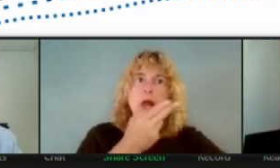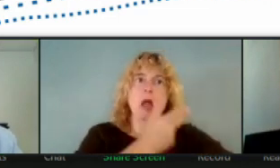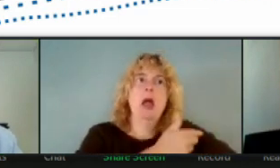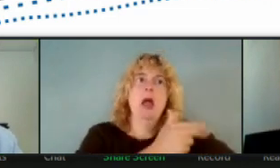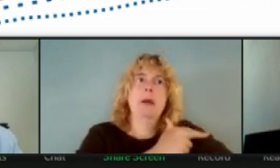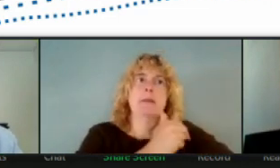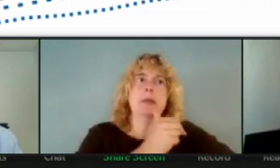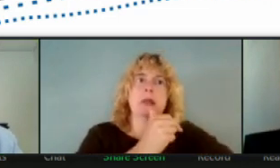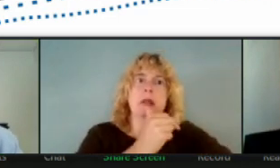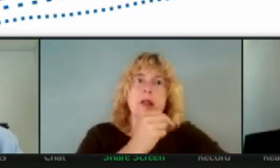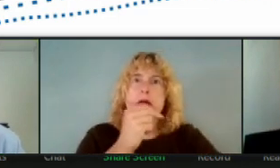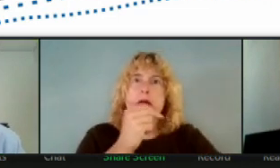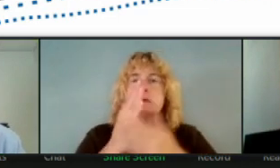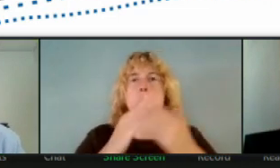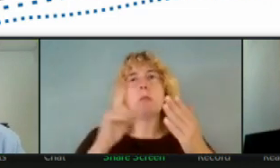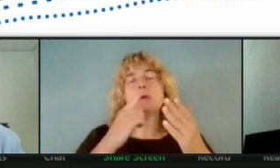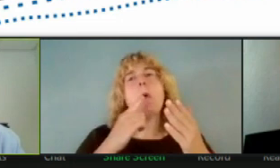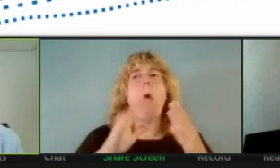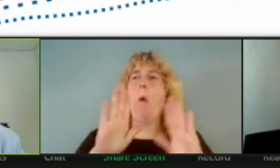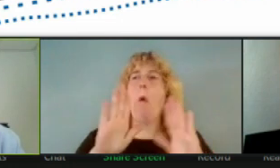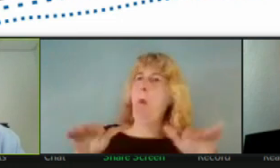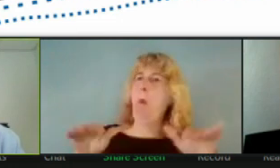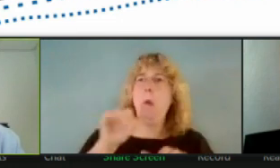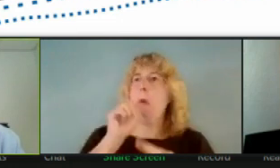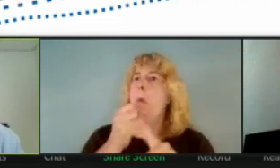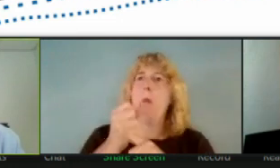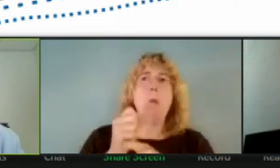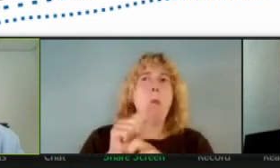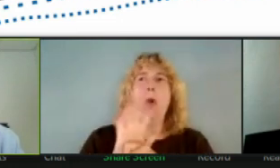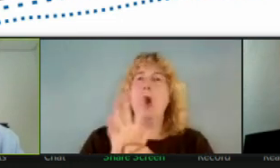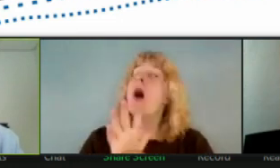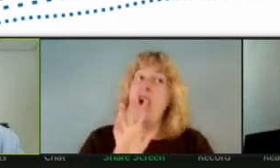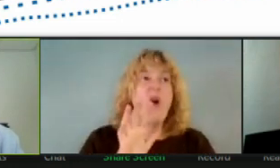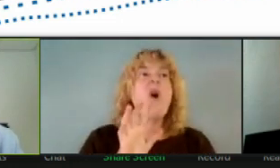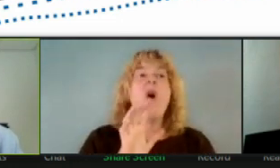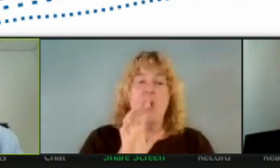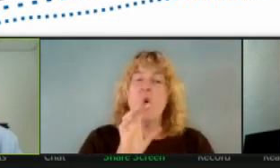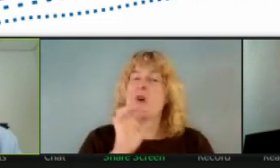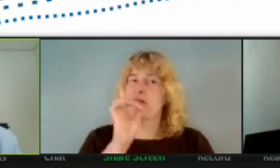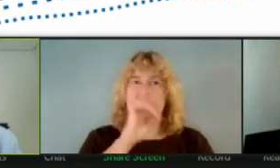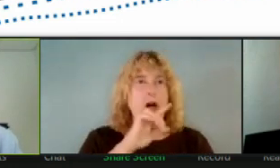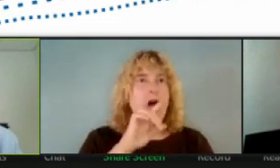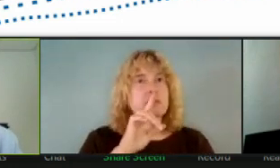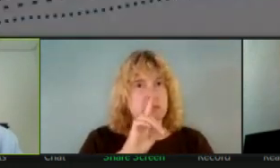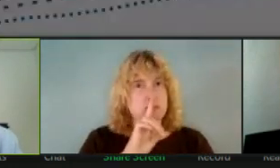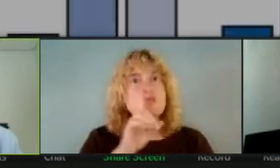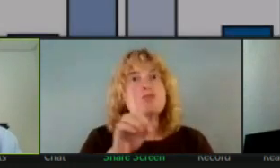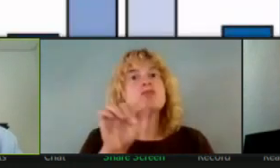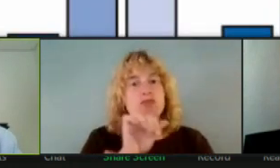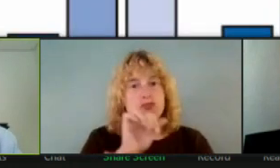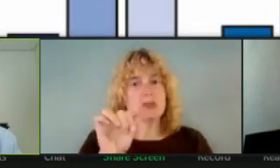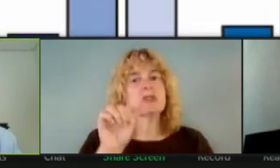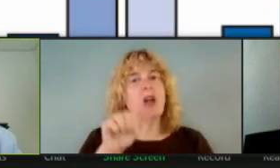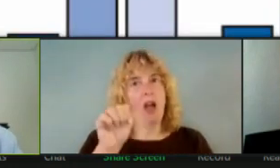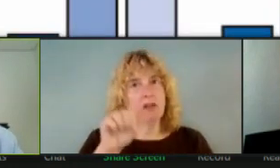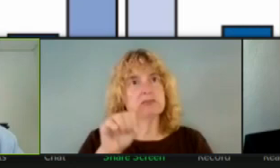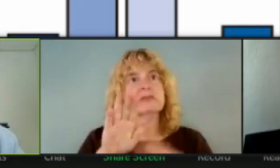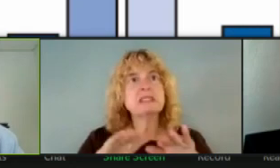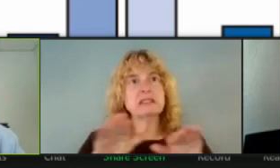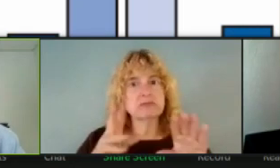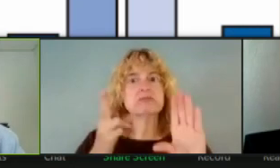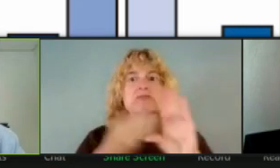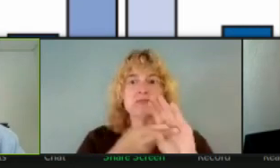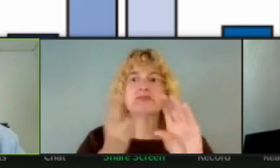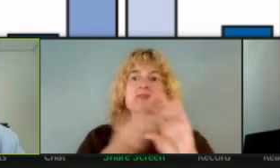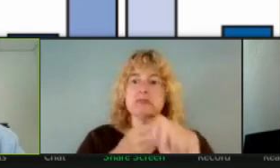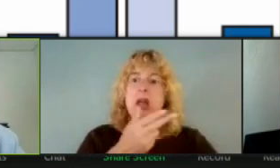it, not being sick, they are actually being admitted at an increased rate overall. And then